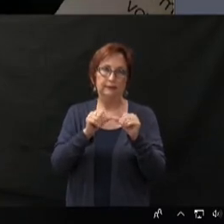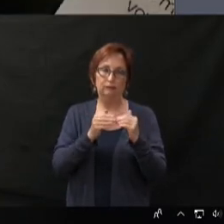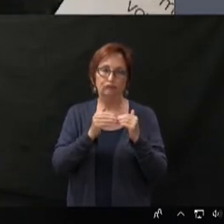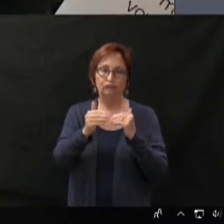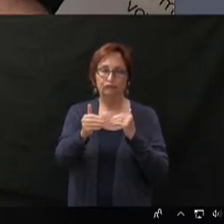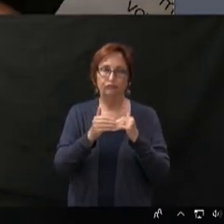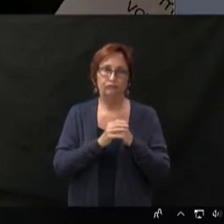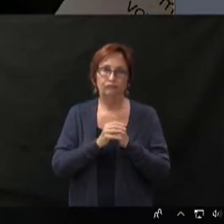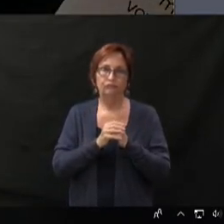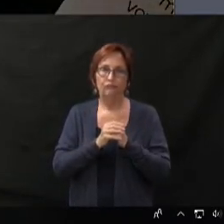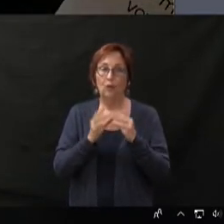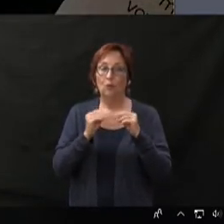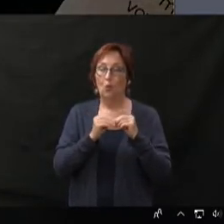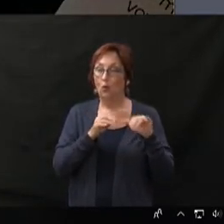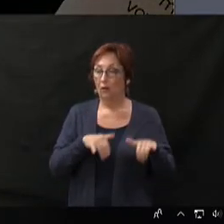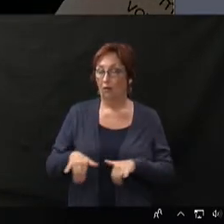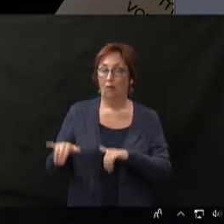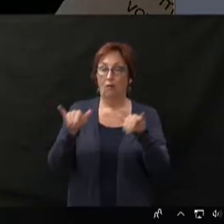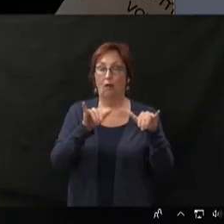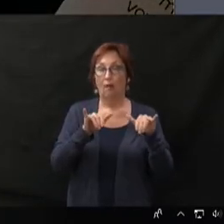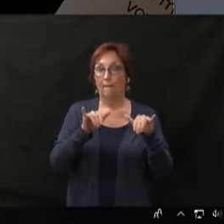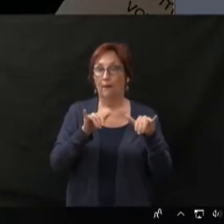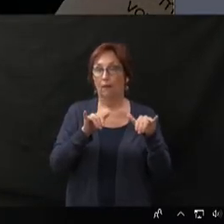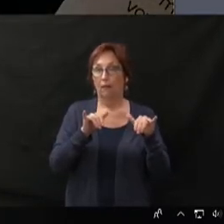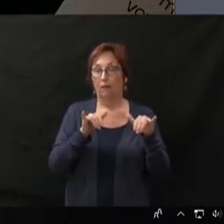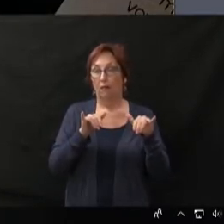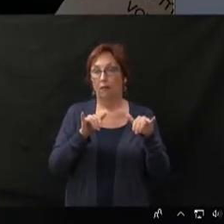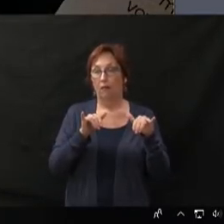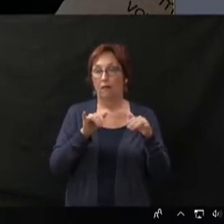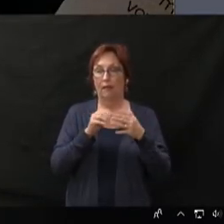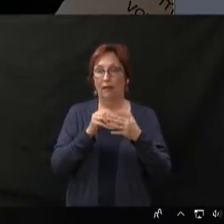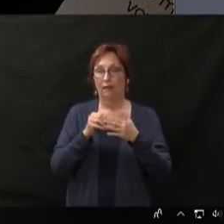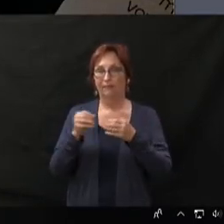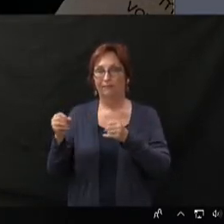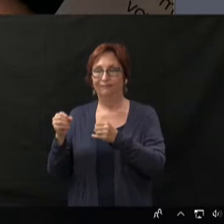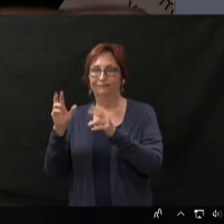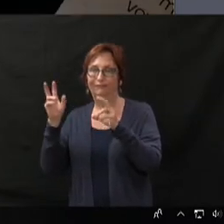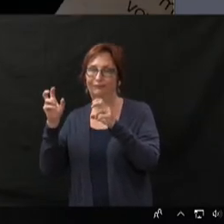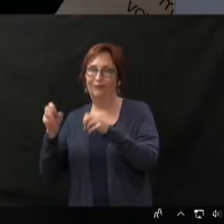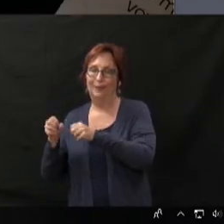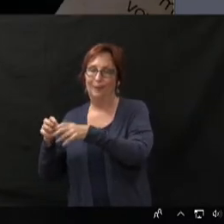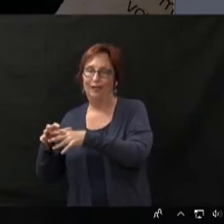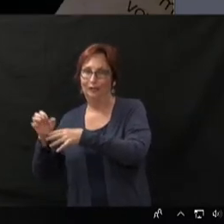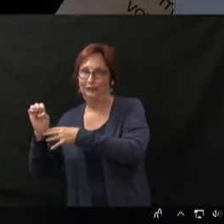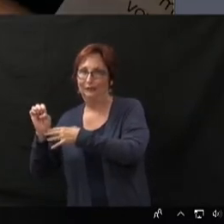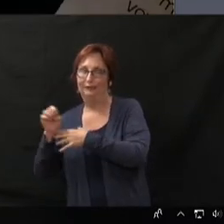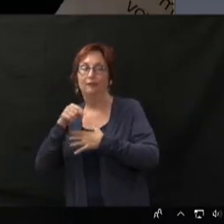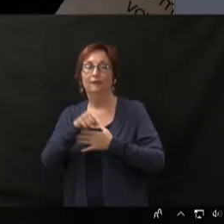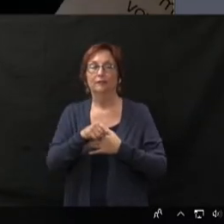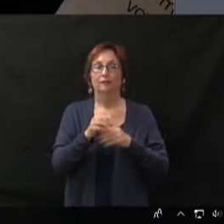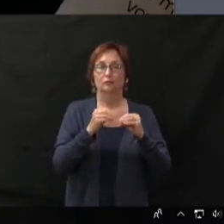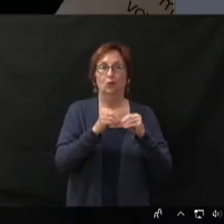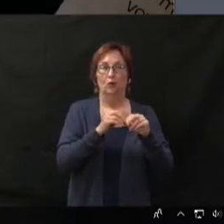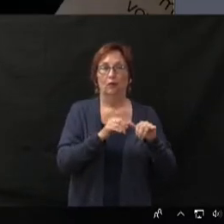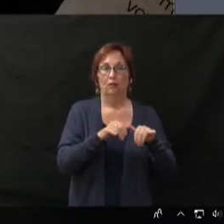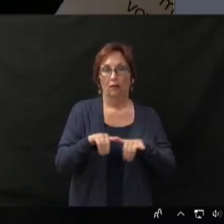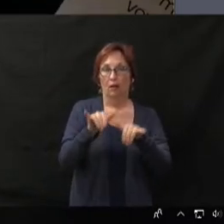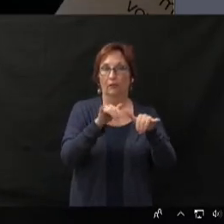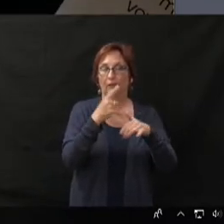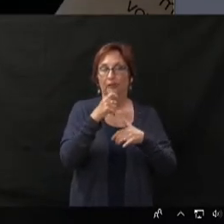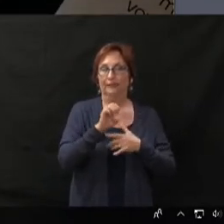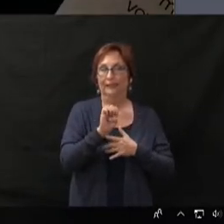It's more common than a magic E with an E. This is more common. I say E likes to be